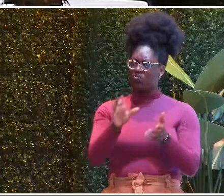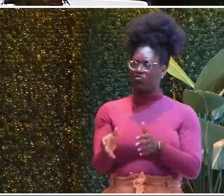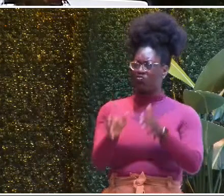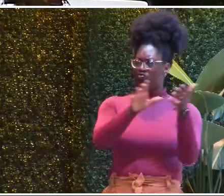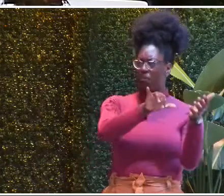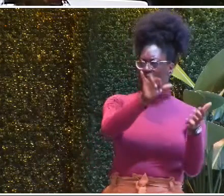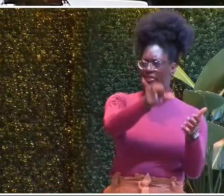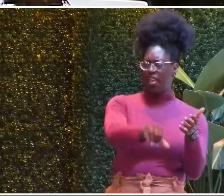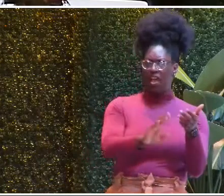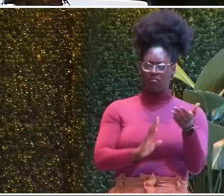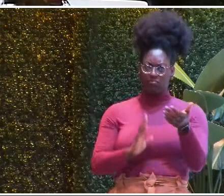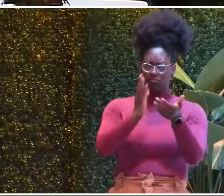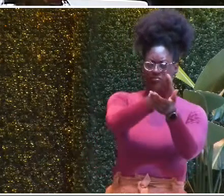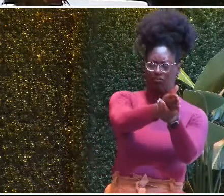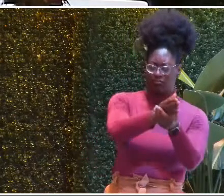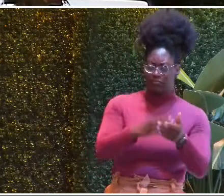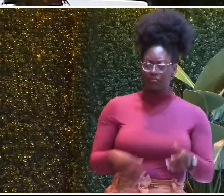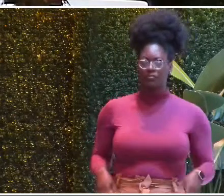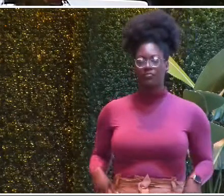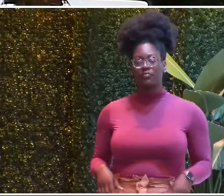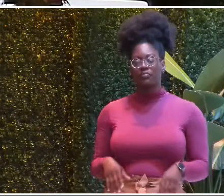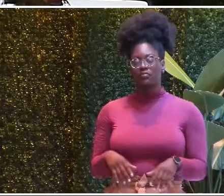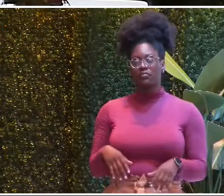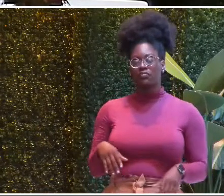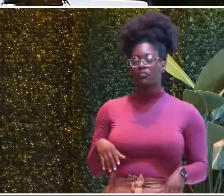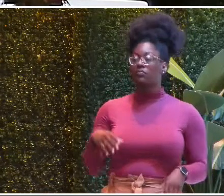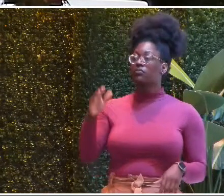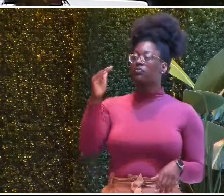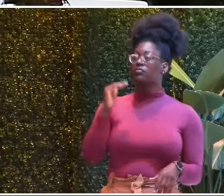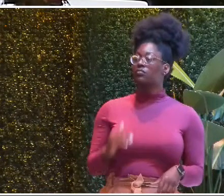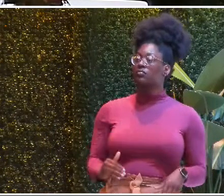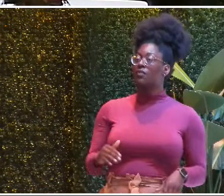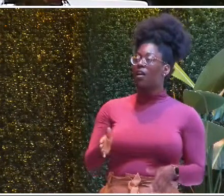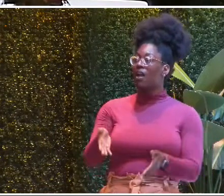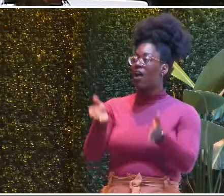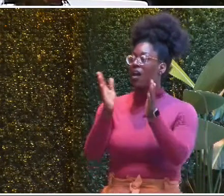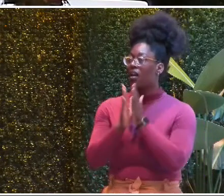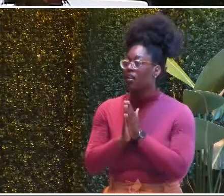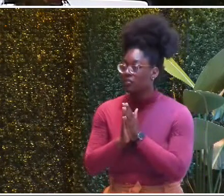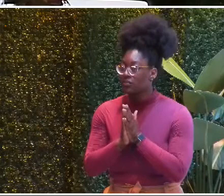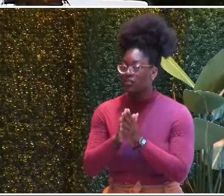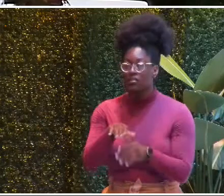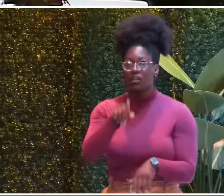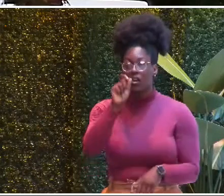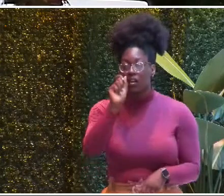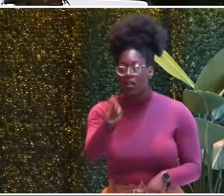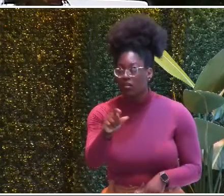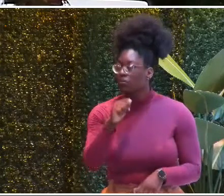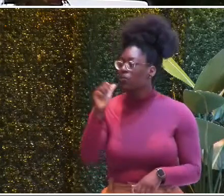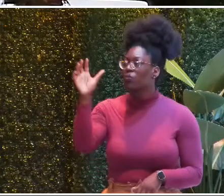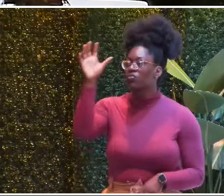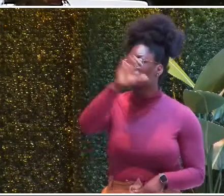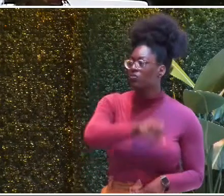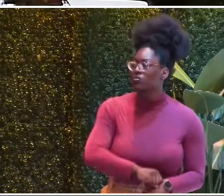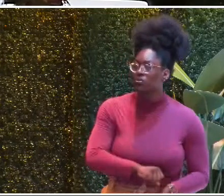Ask, don't assume. Put some respect on people's pronouns, names, and